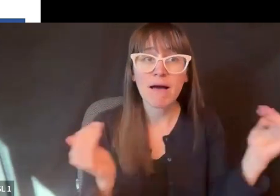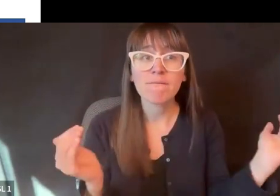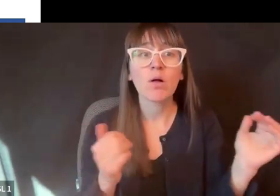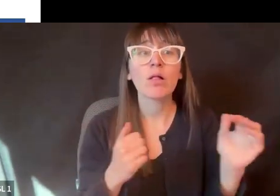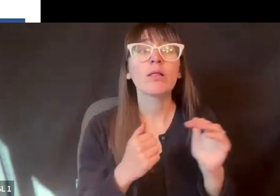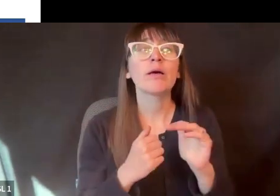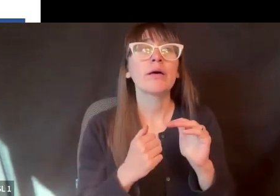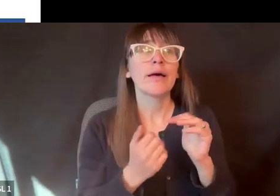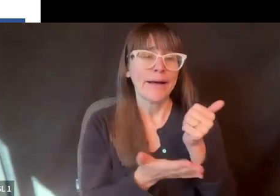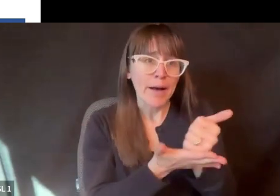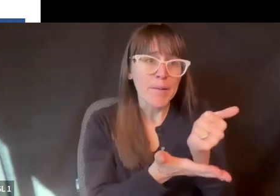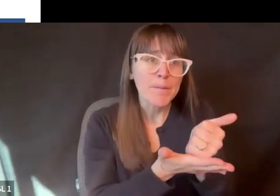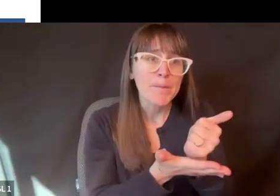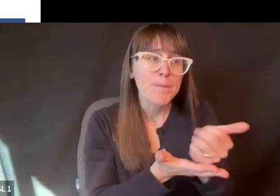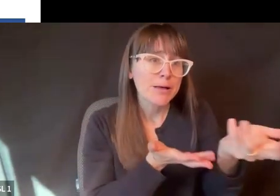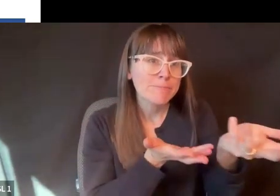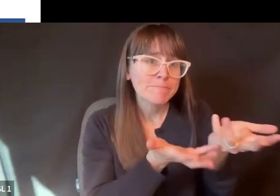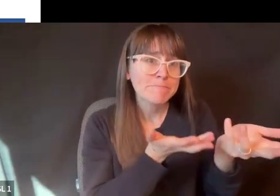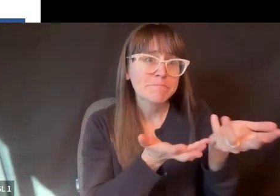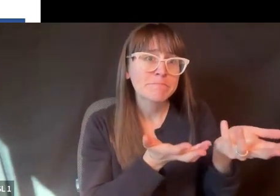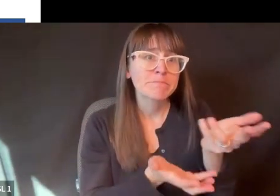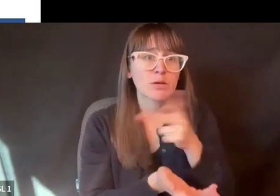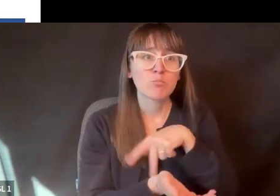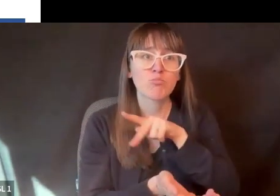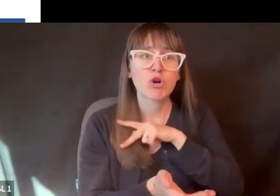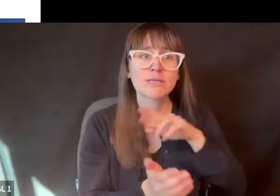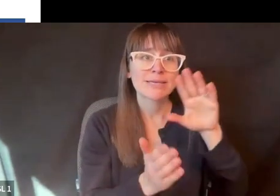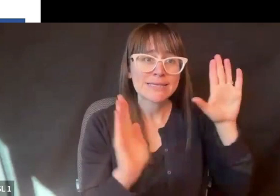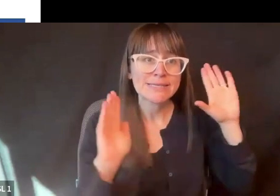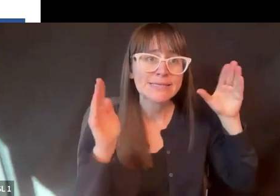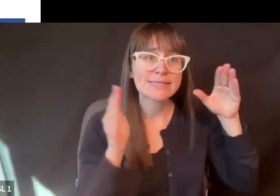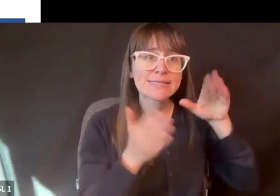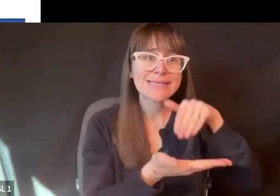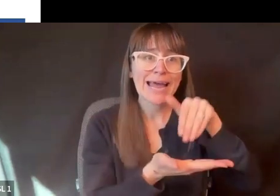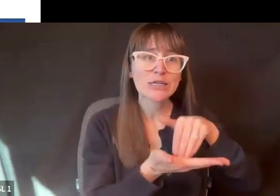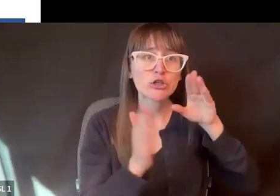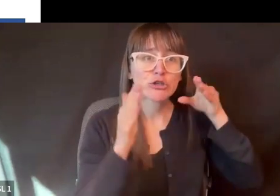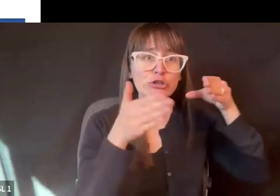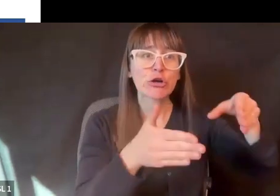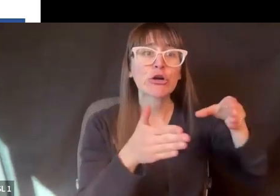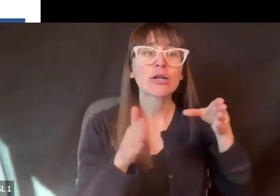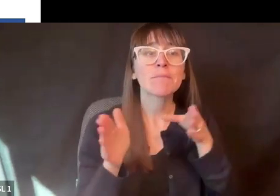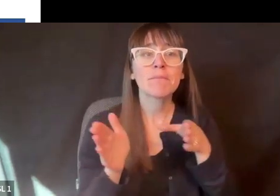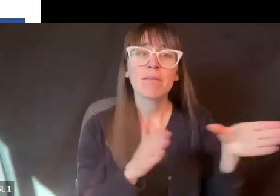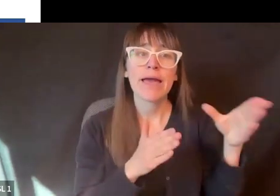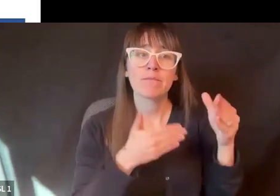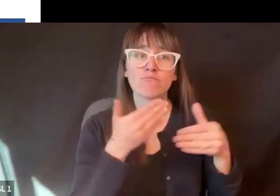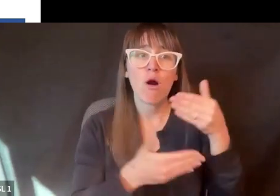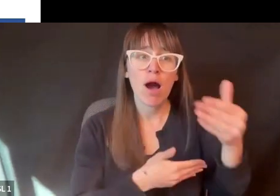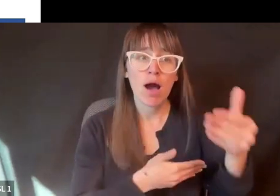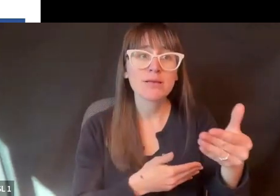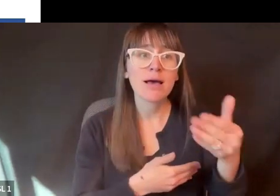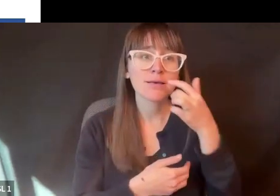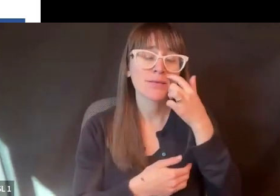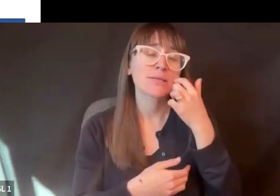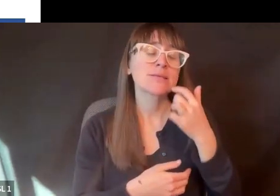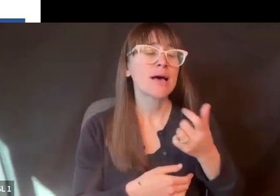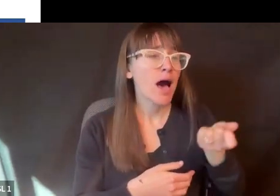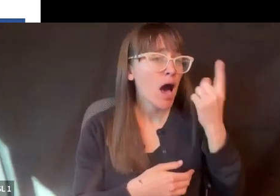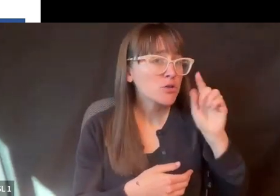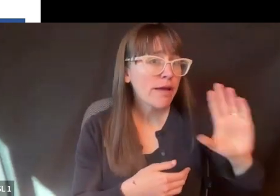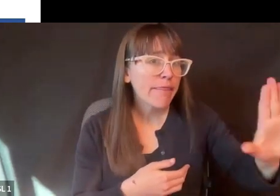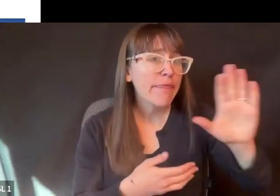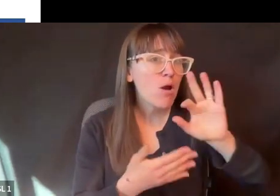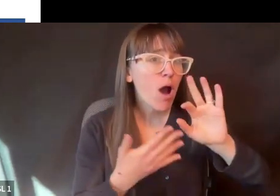what income the individual is, and to really help that person through a person-centered planning process and support